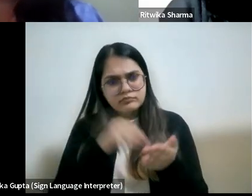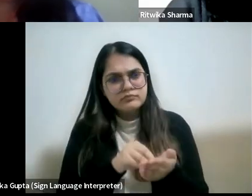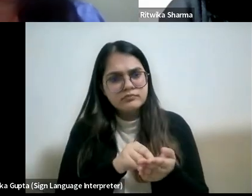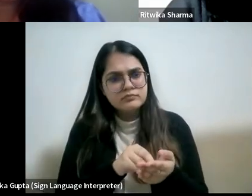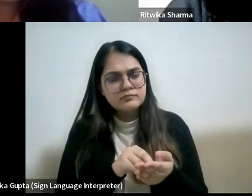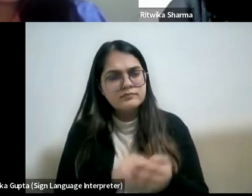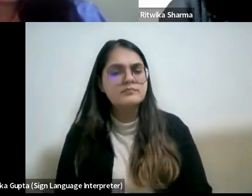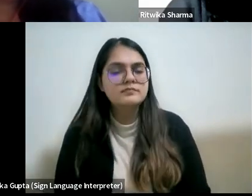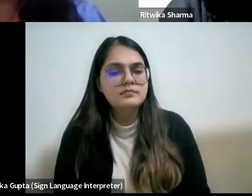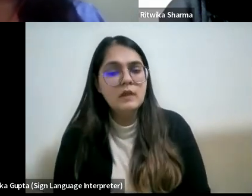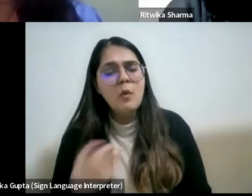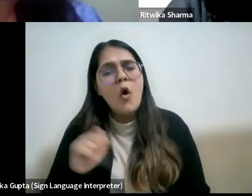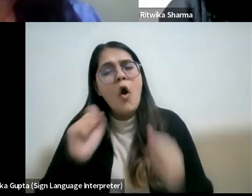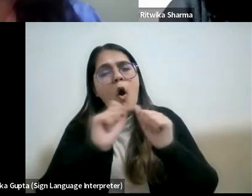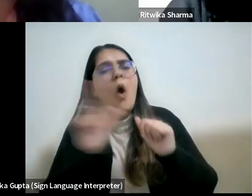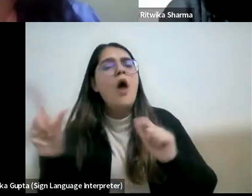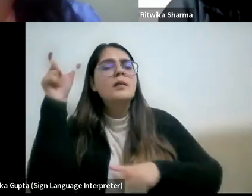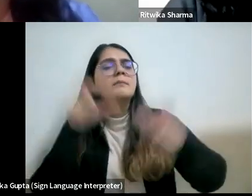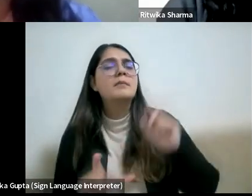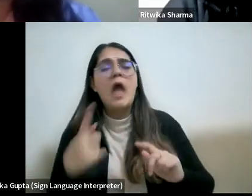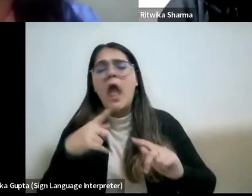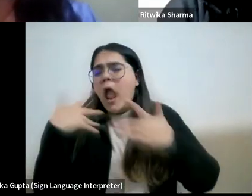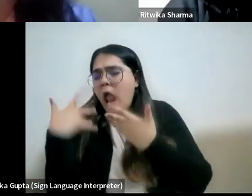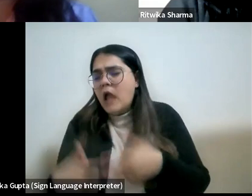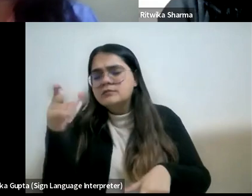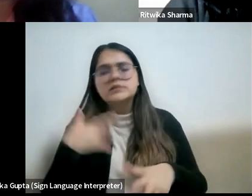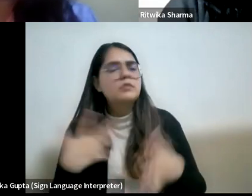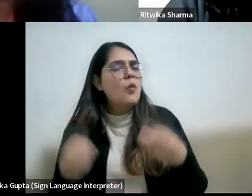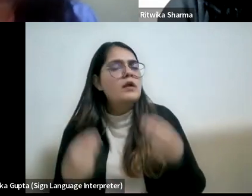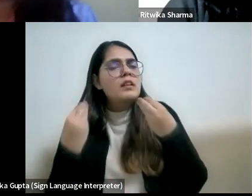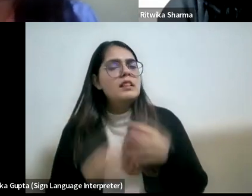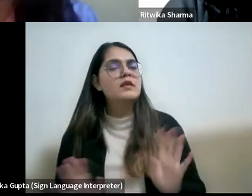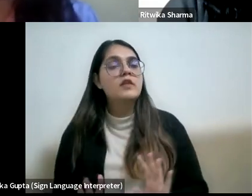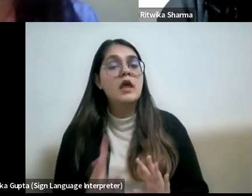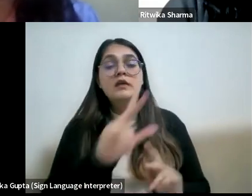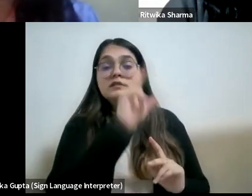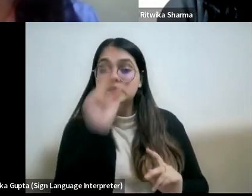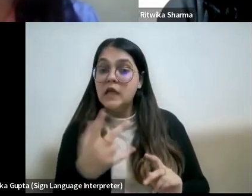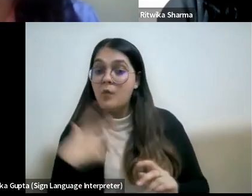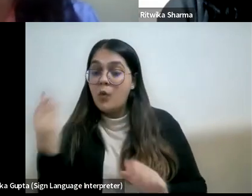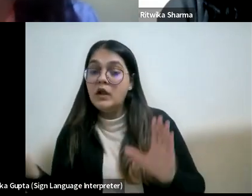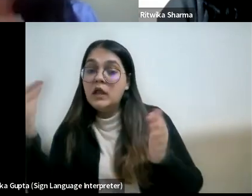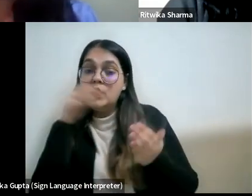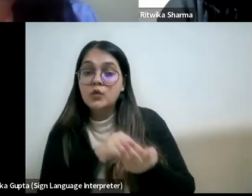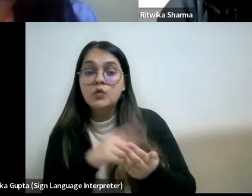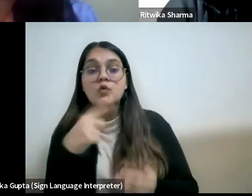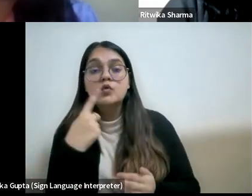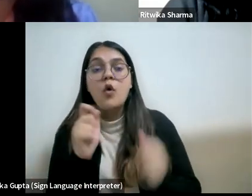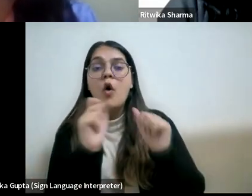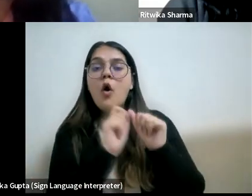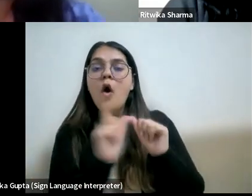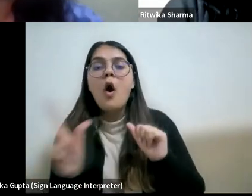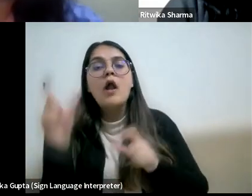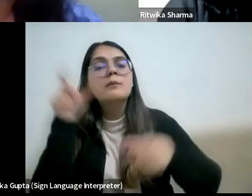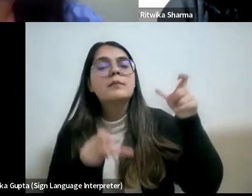person possible. And then also it became important for me to include all kinds of people